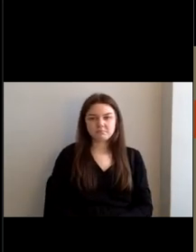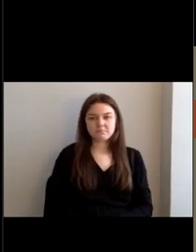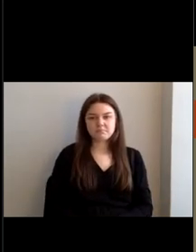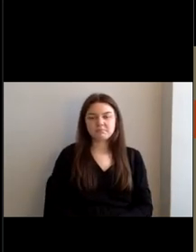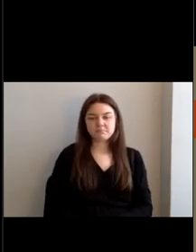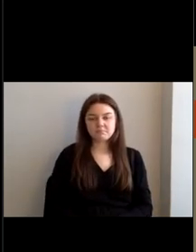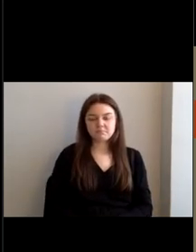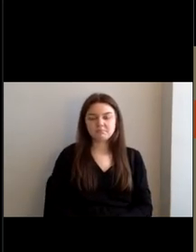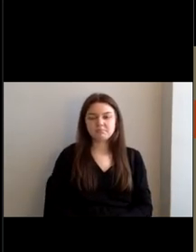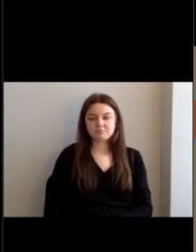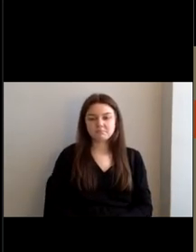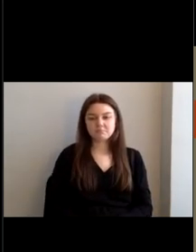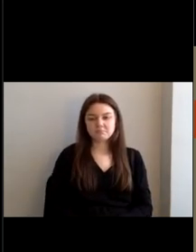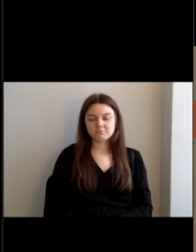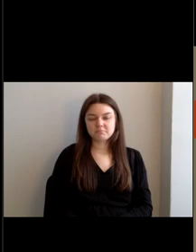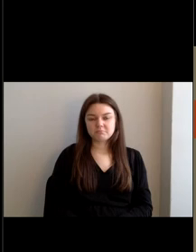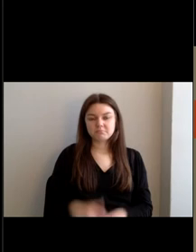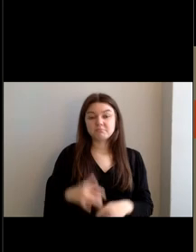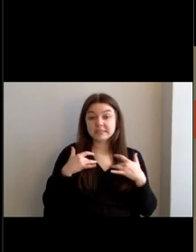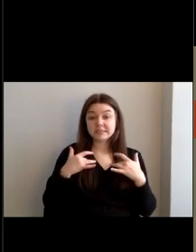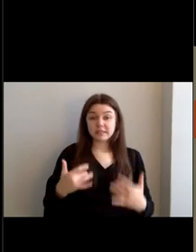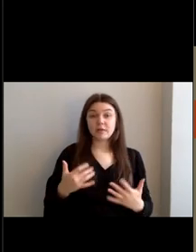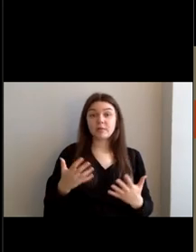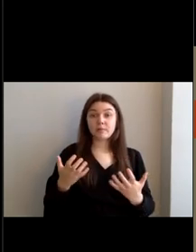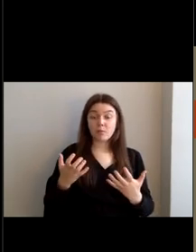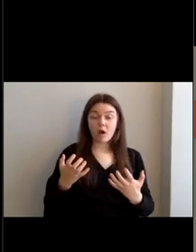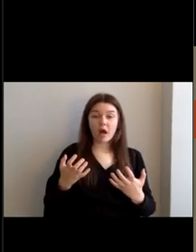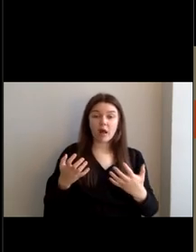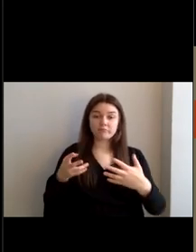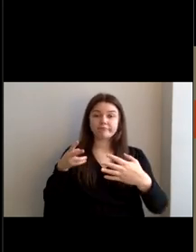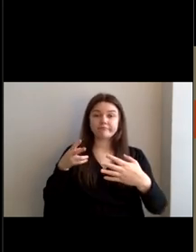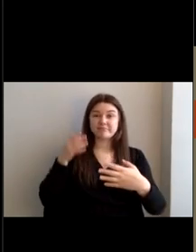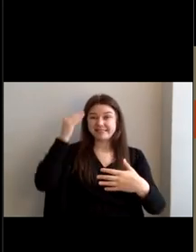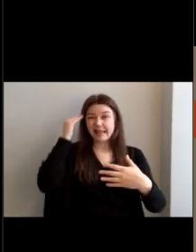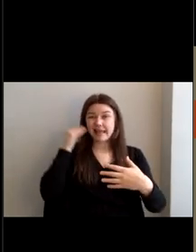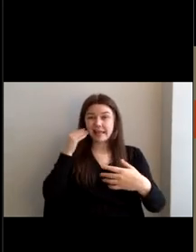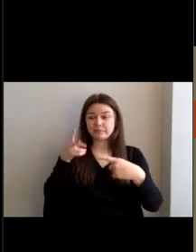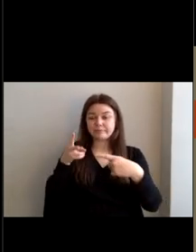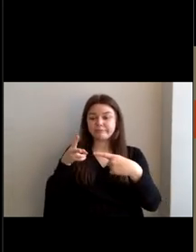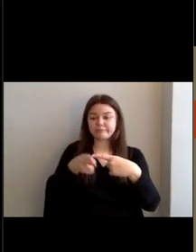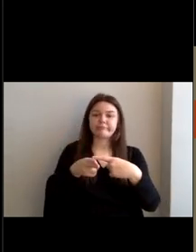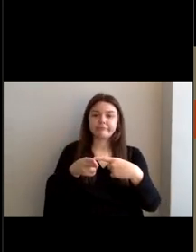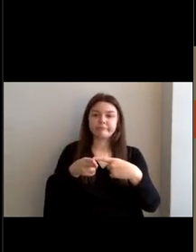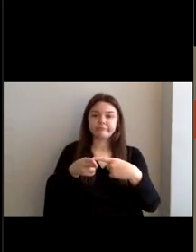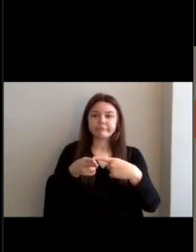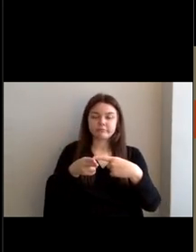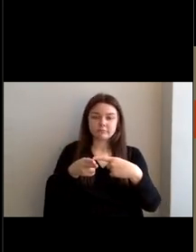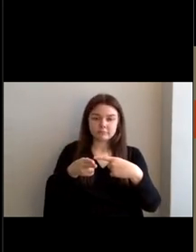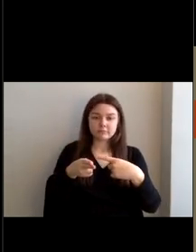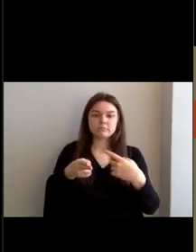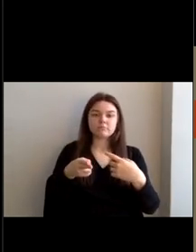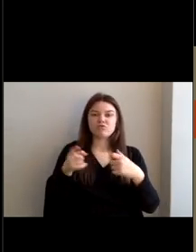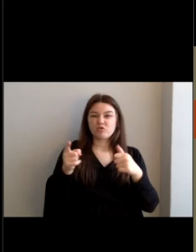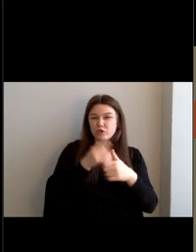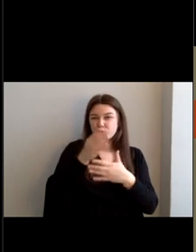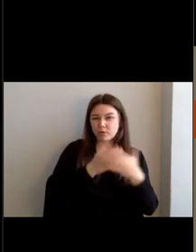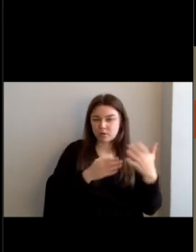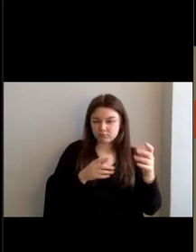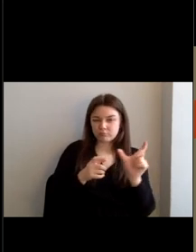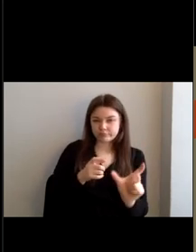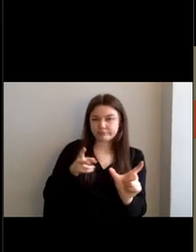shrimp. Typically, what we want the cut to happen is around the head area, next to the first segment.